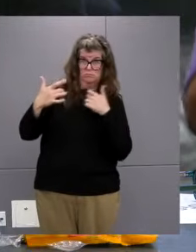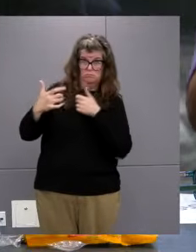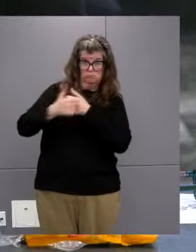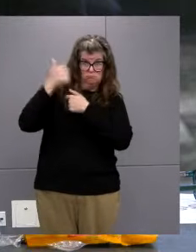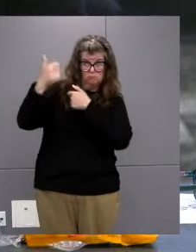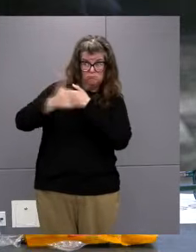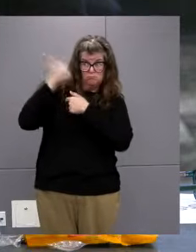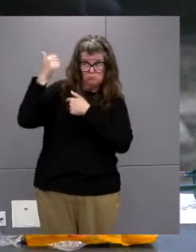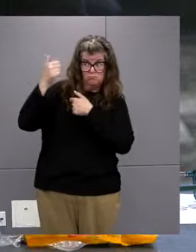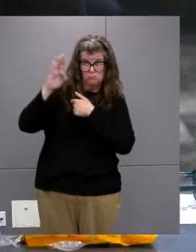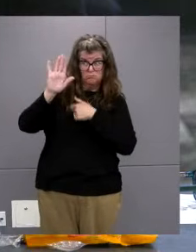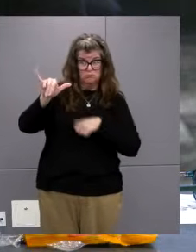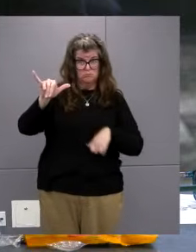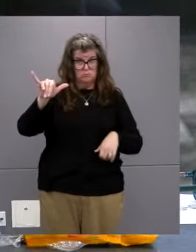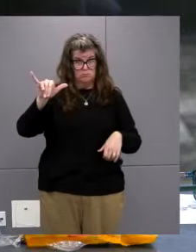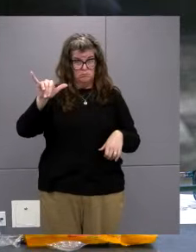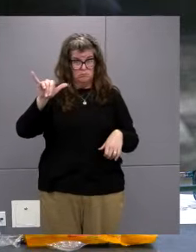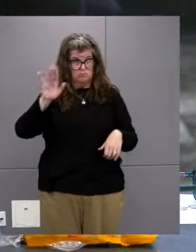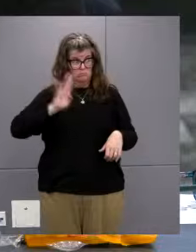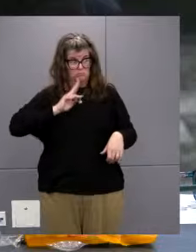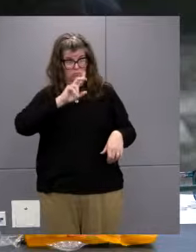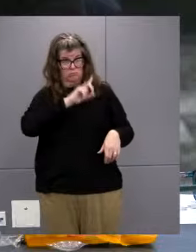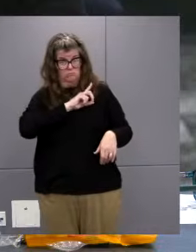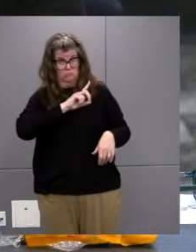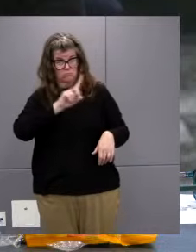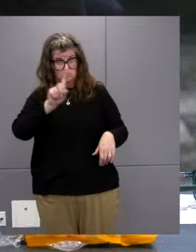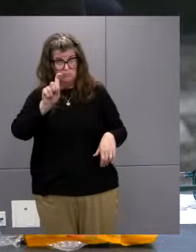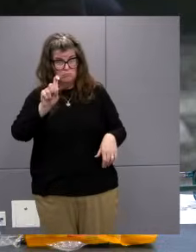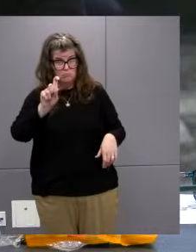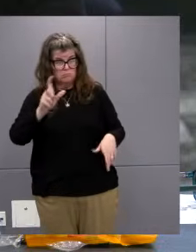threatened by a member of the Board of Trustees?